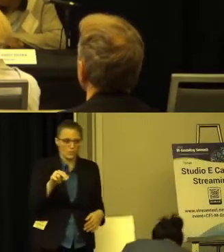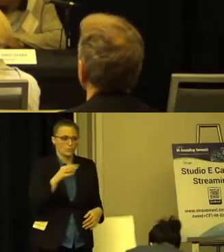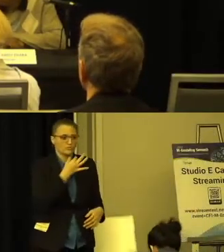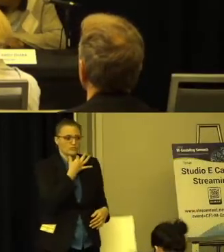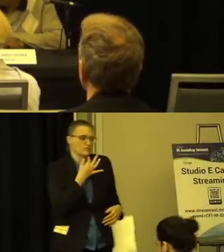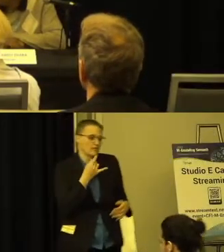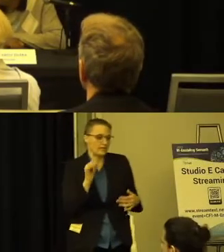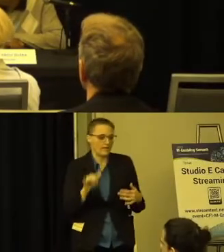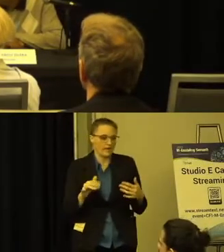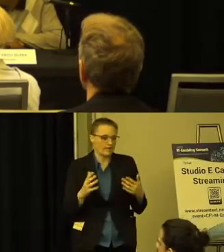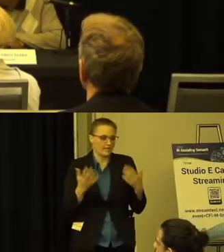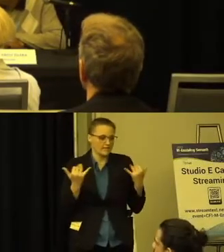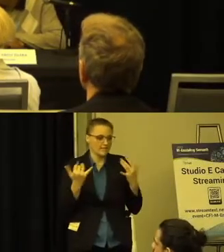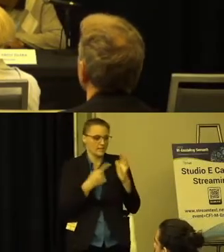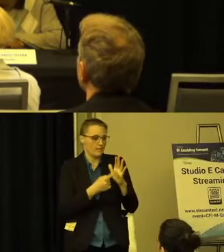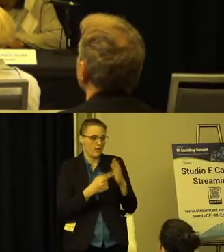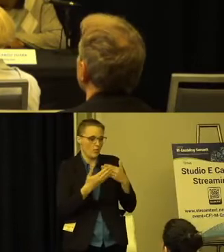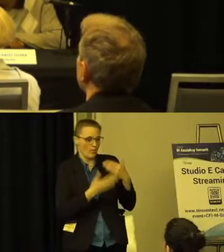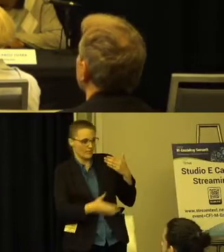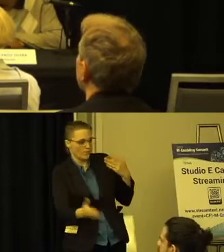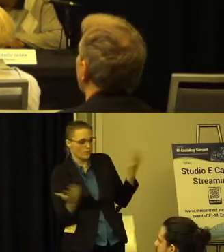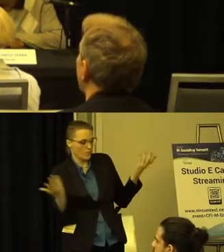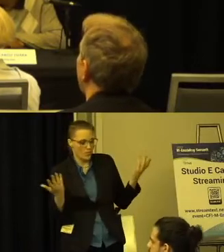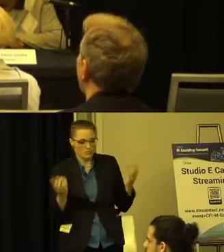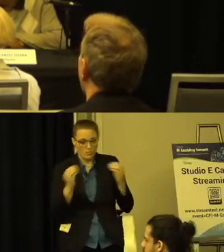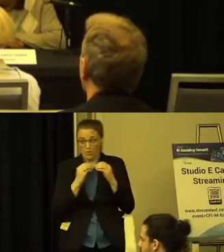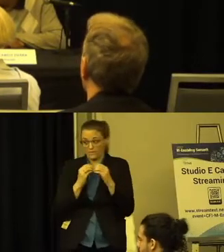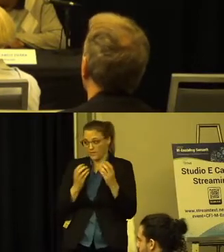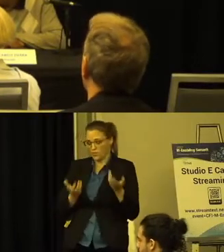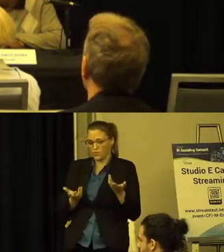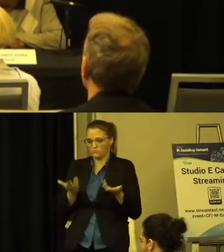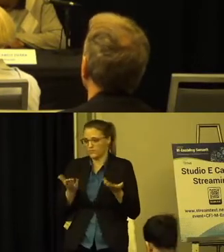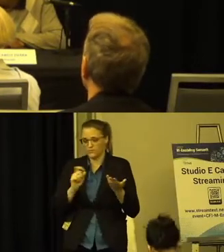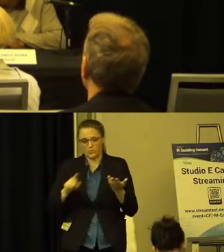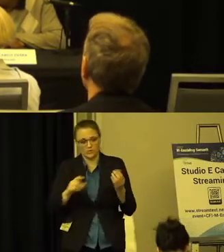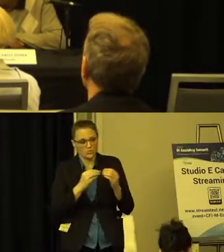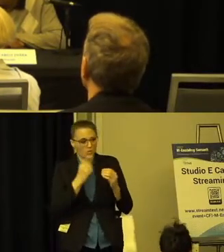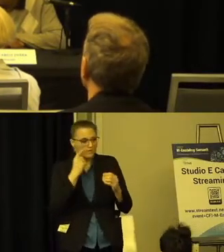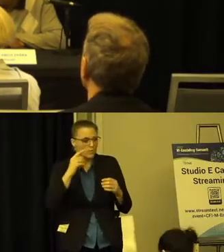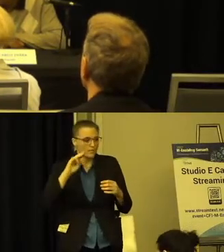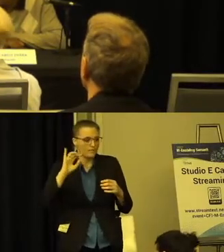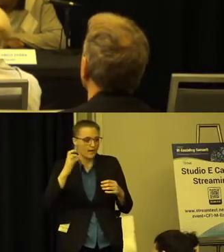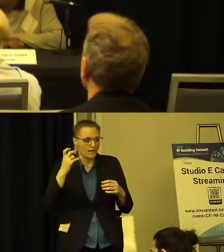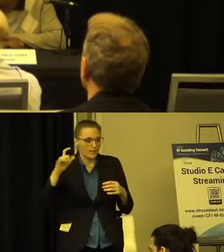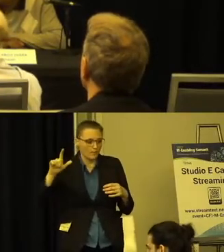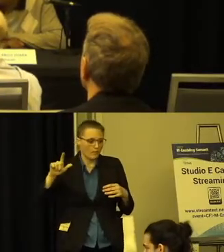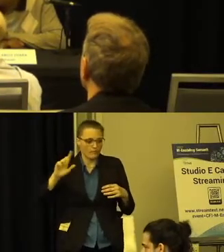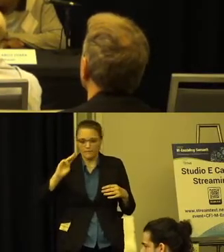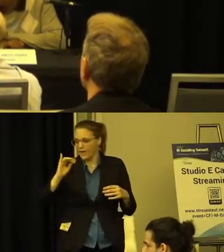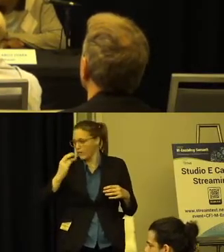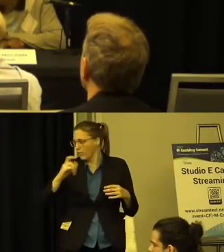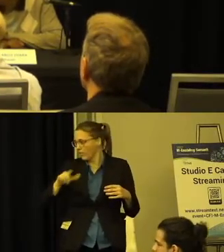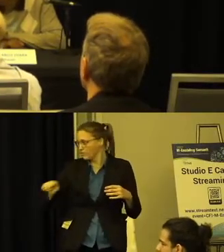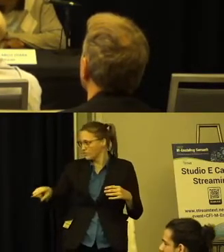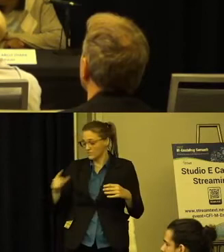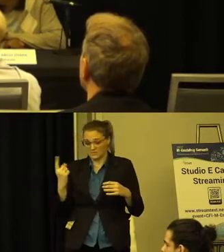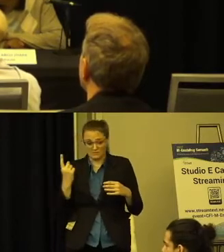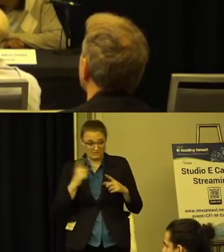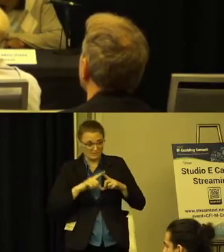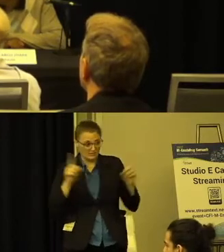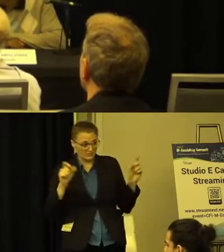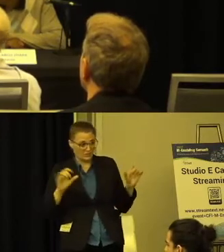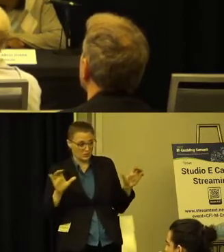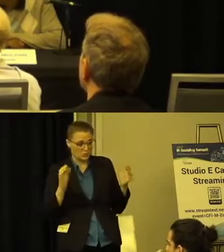more of it, or are so you, and maybe a question maybe more for Michael, you know, is there something different that we could do